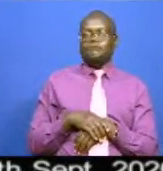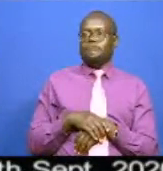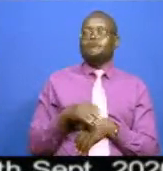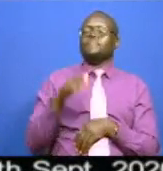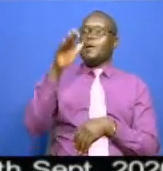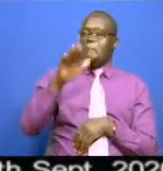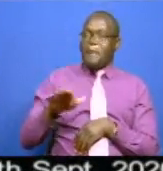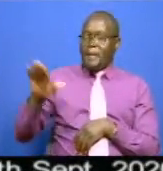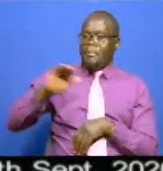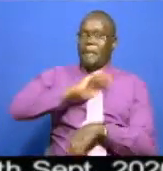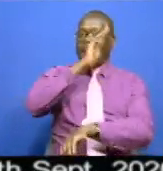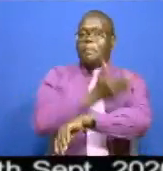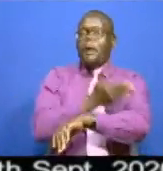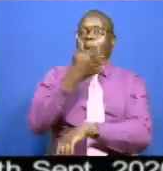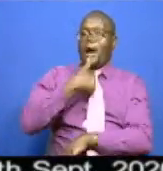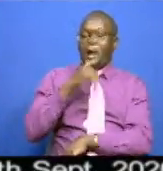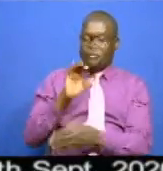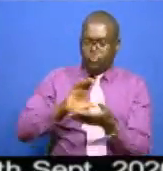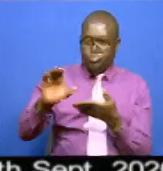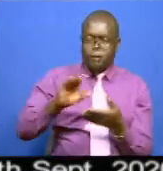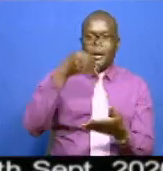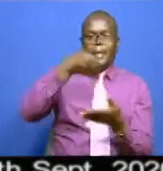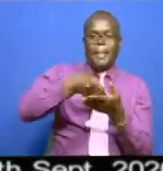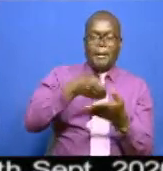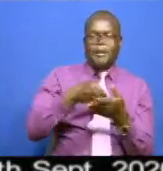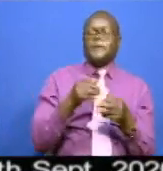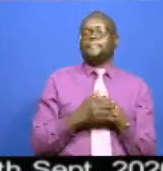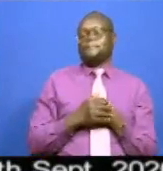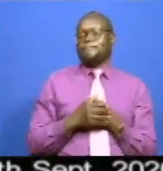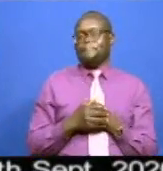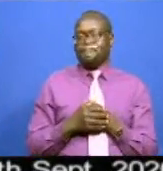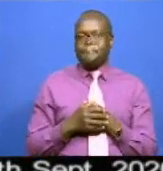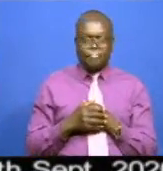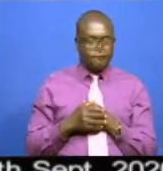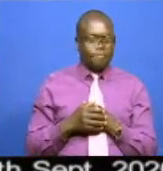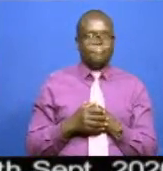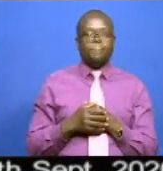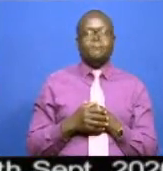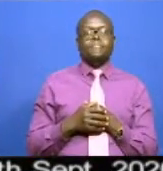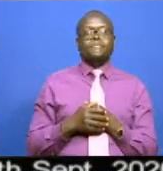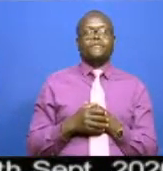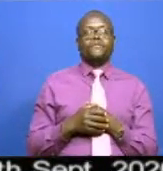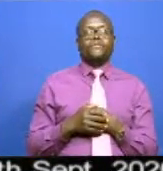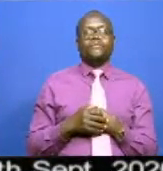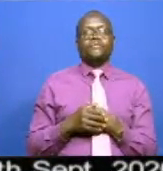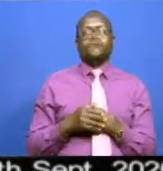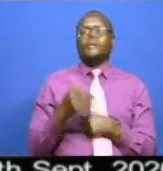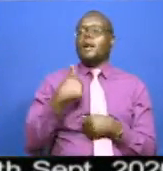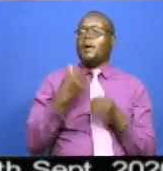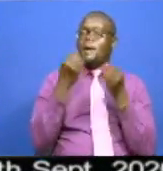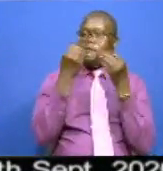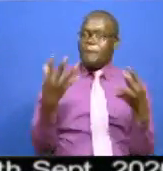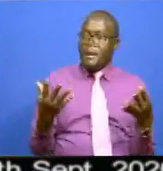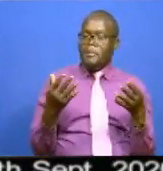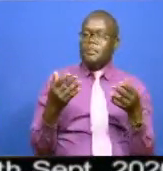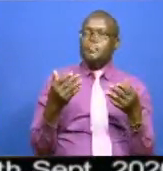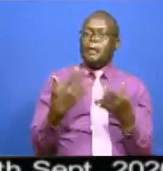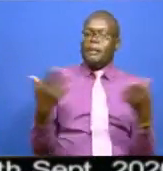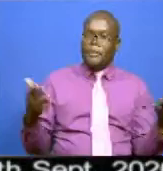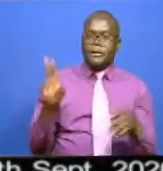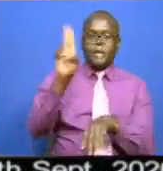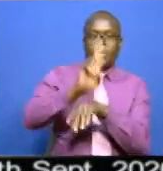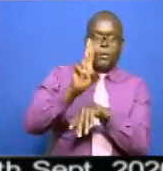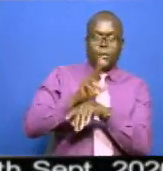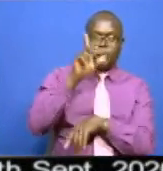Parliament to appropriate money to that effect. Mr. Speaker, there are many parameters used